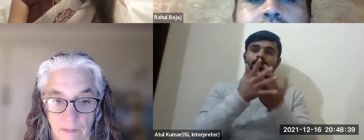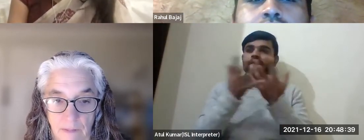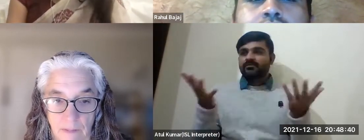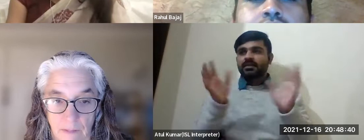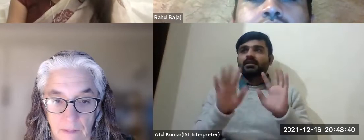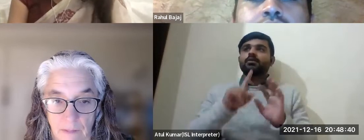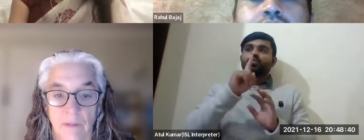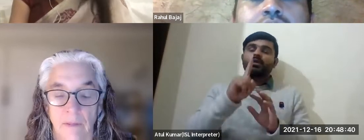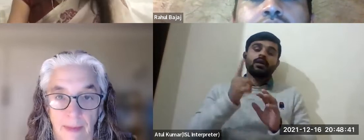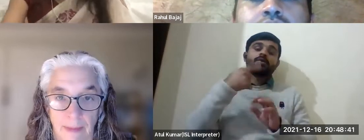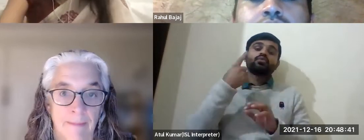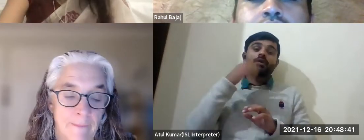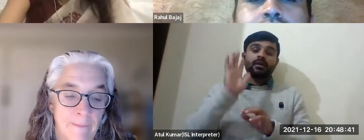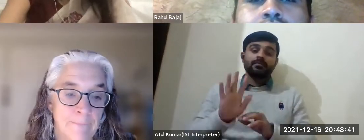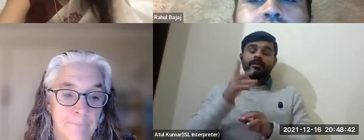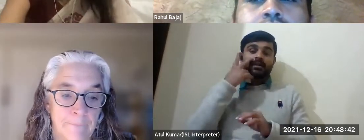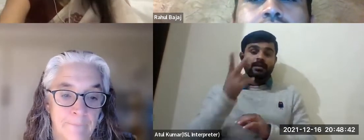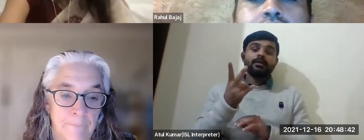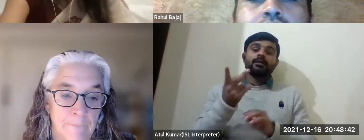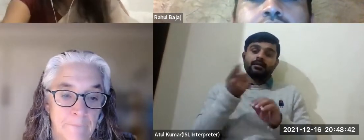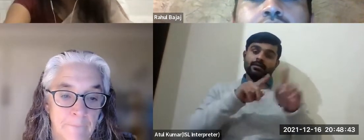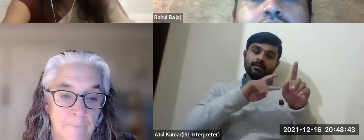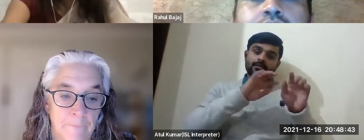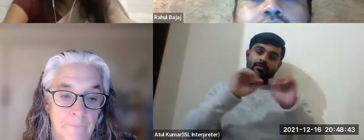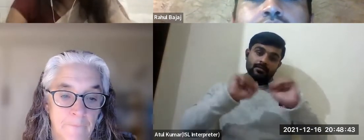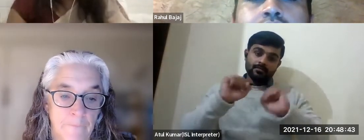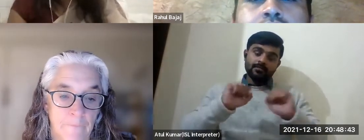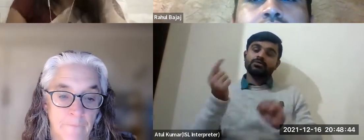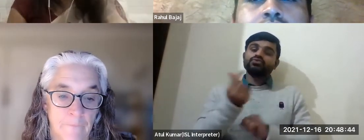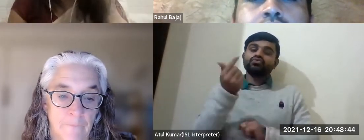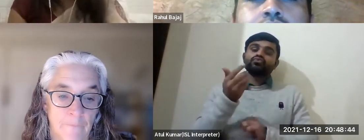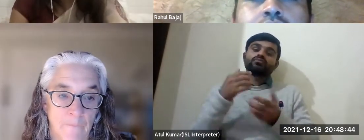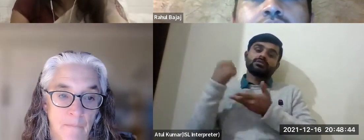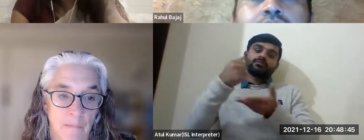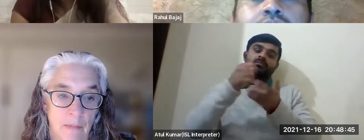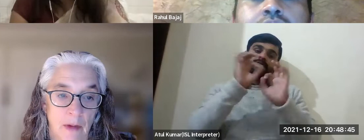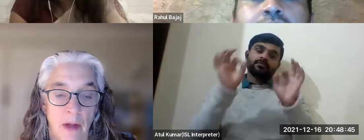one of those heads, but look at it from there. So we wouldn't be able to use those budgets.